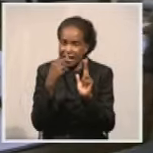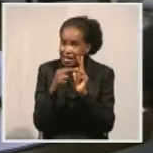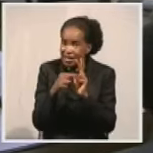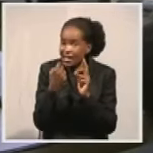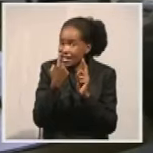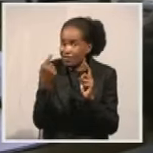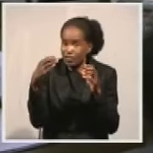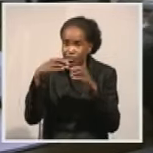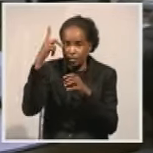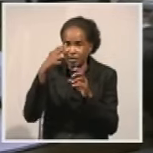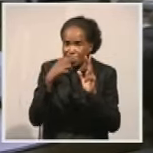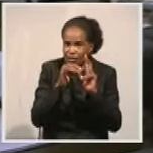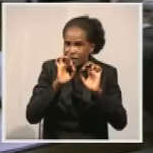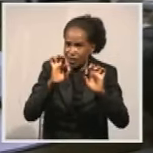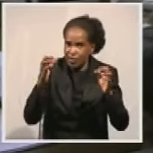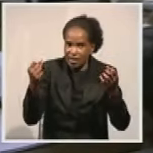lawyers, and